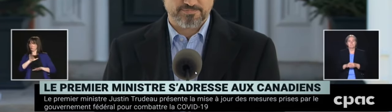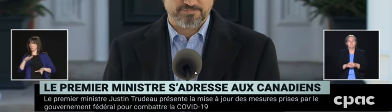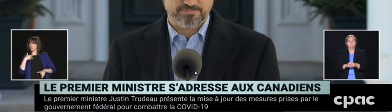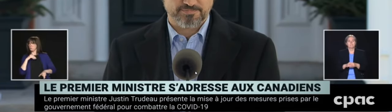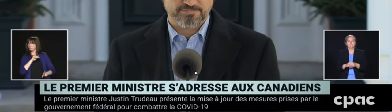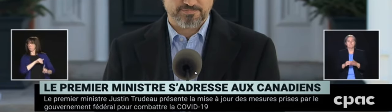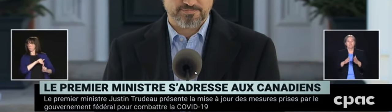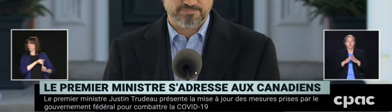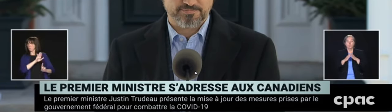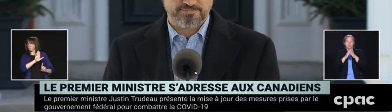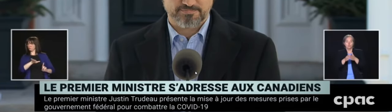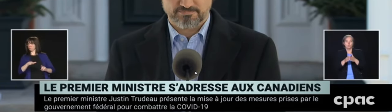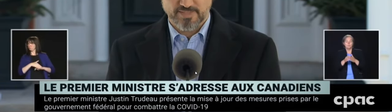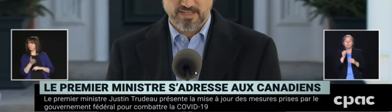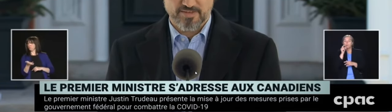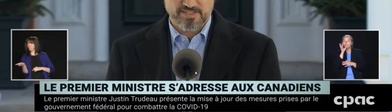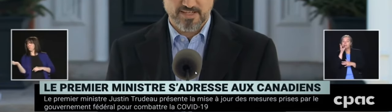your kids.